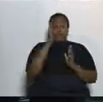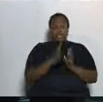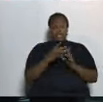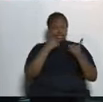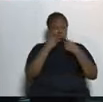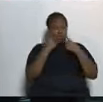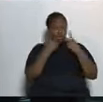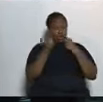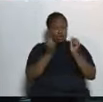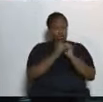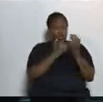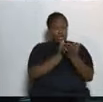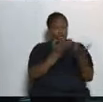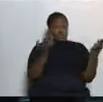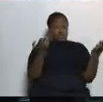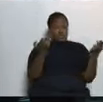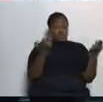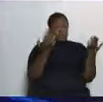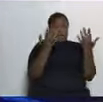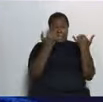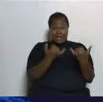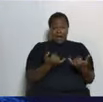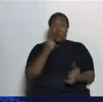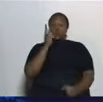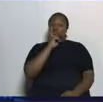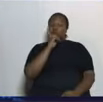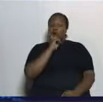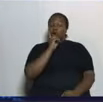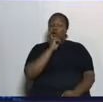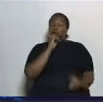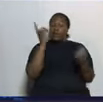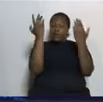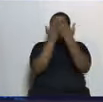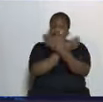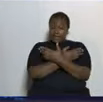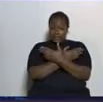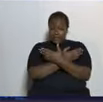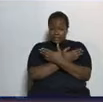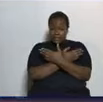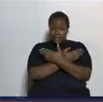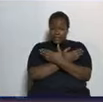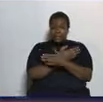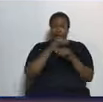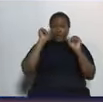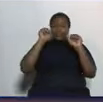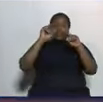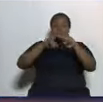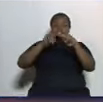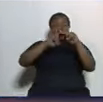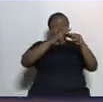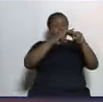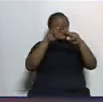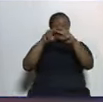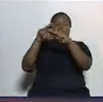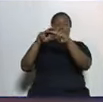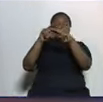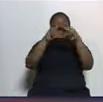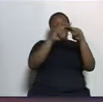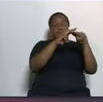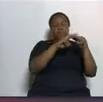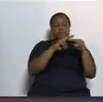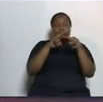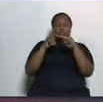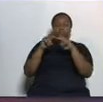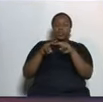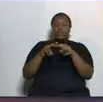you. Wachungaji wataongea nanyi. Now tomorrow night. Na kesho you usiku. May be seated, congregation. Unaweza ukakaa mkutano mzima mnaweza